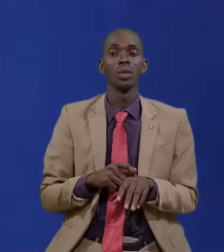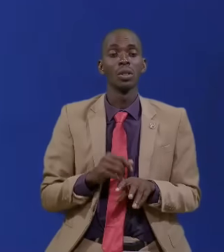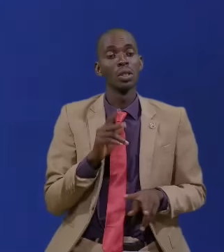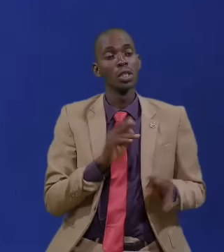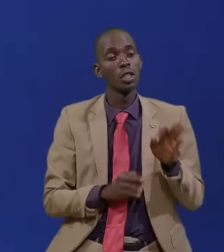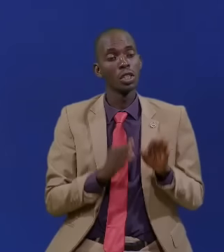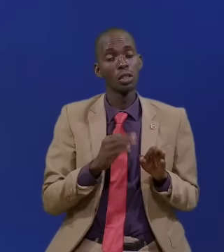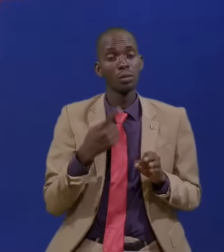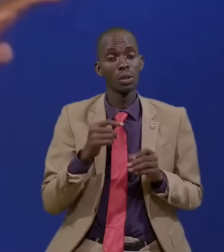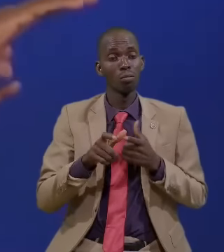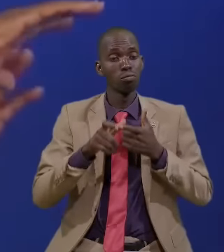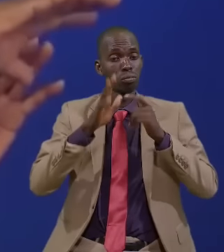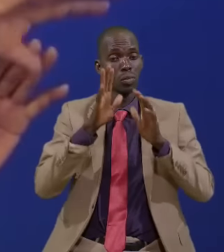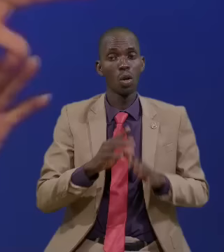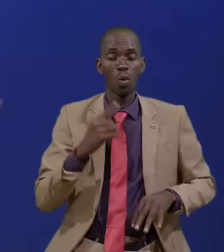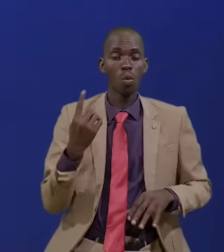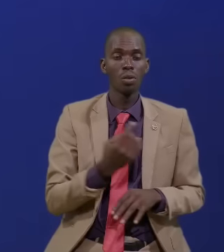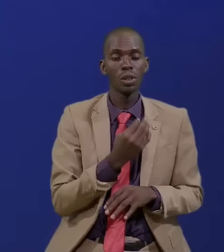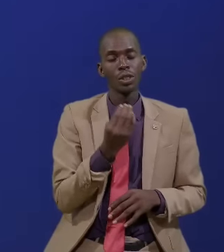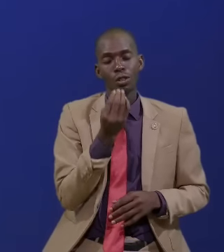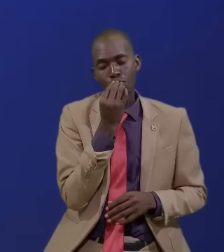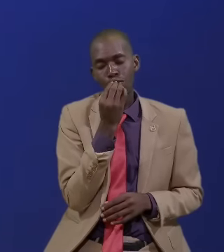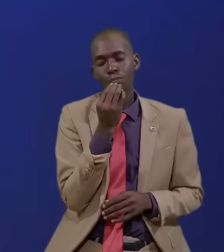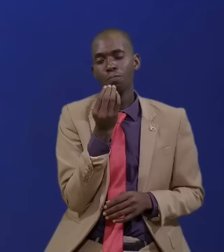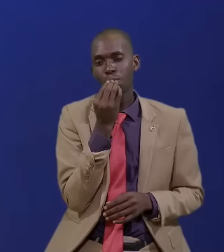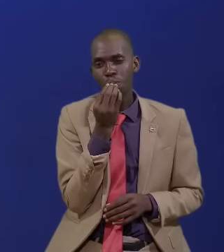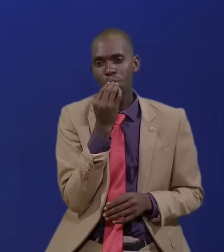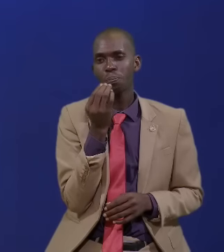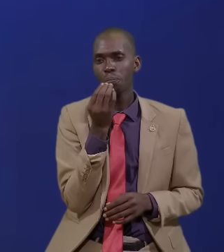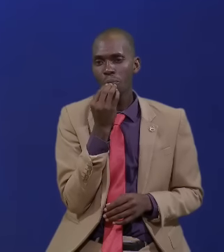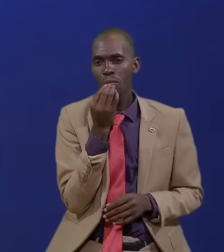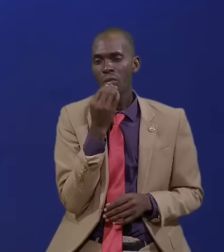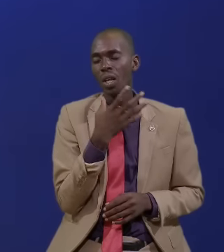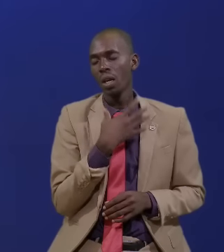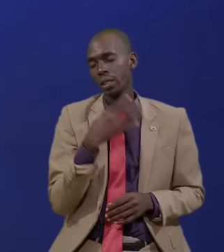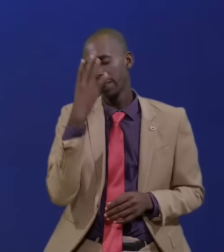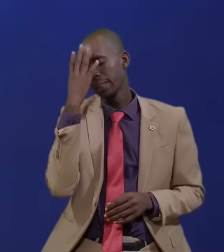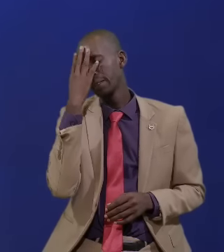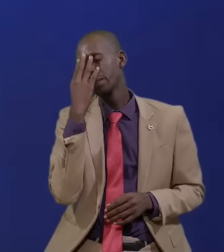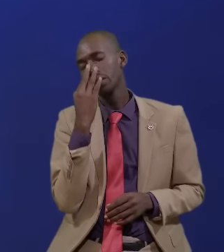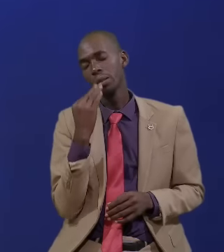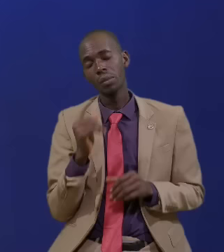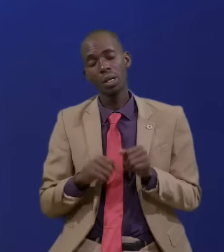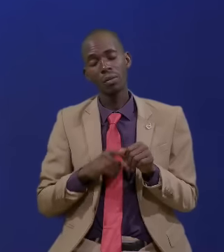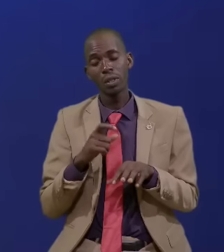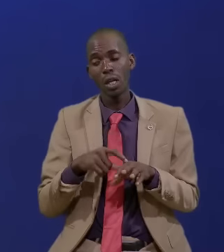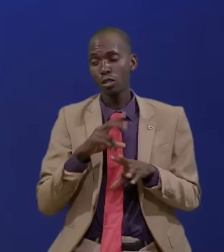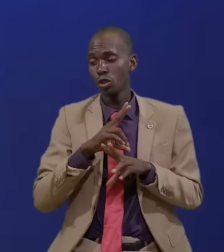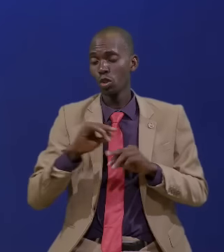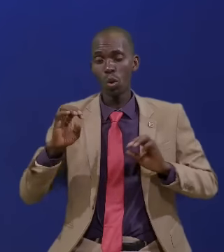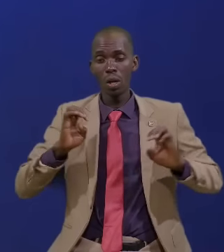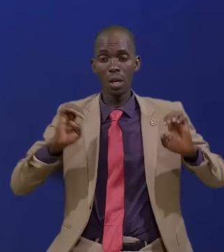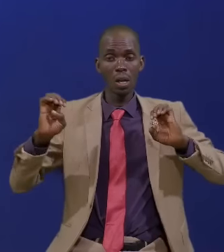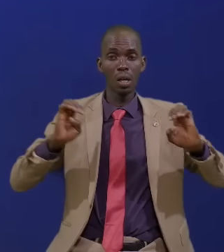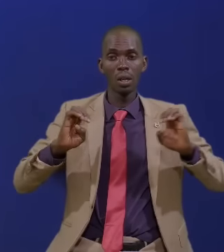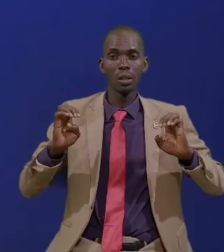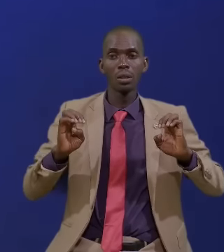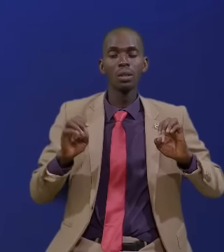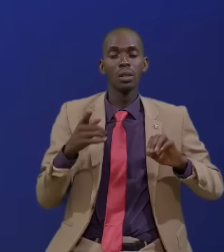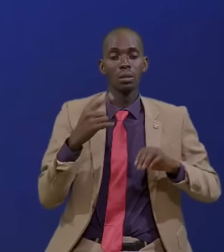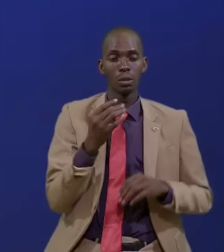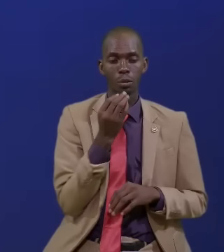eating, and they were lying on the bed every time, no exercise, the food